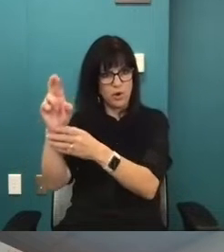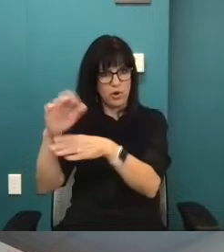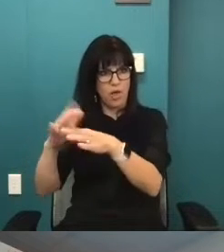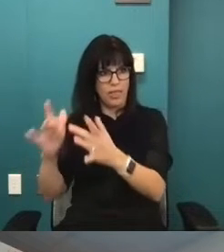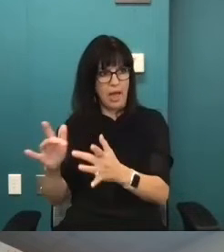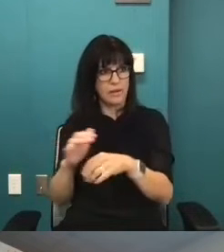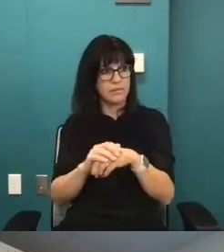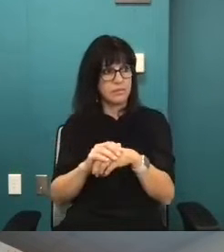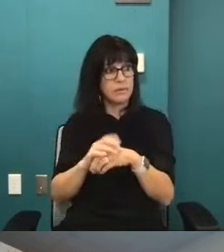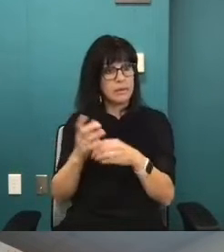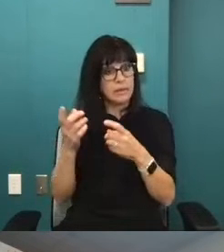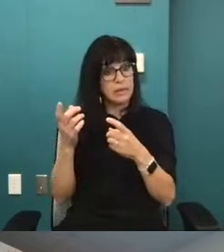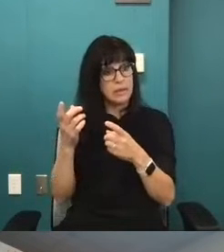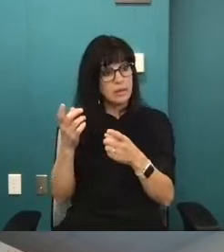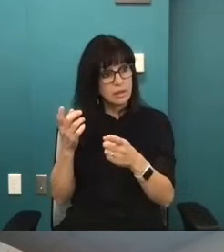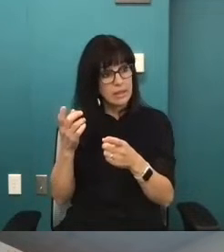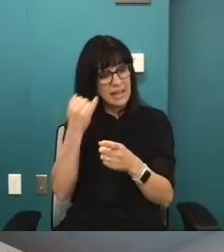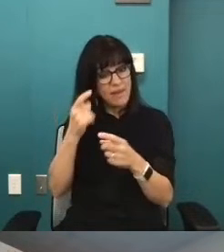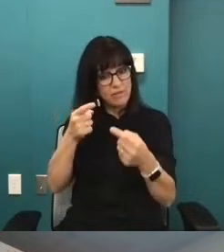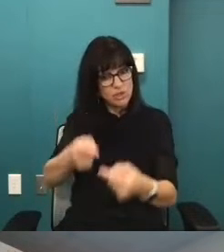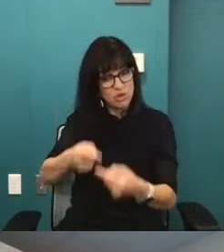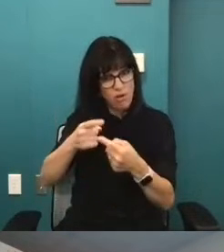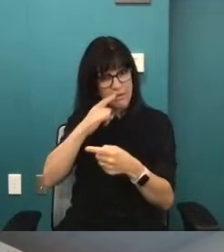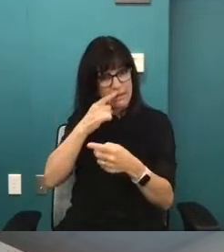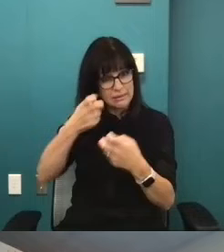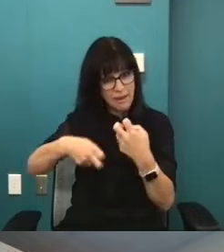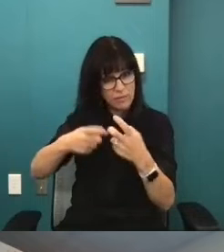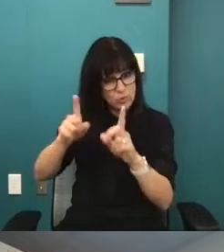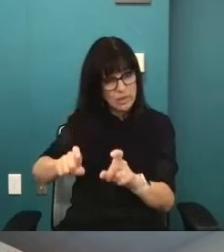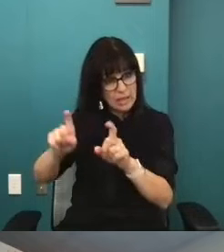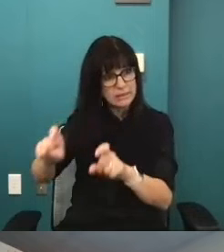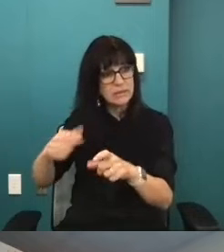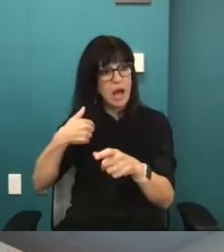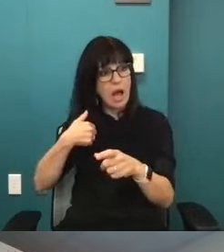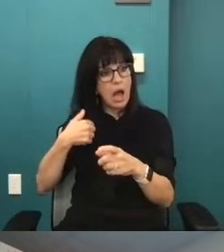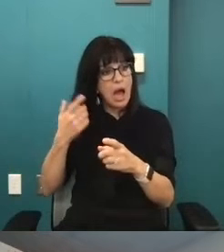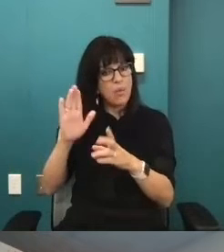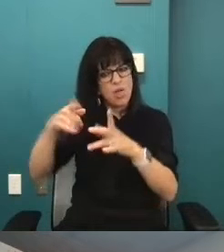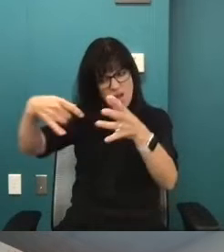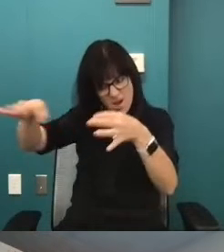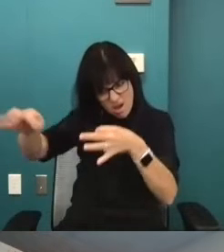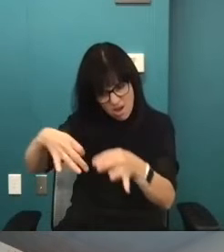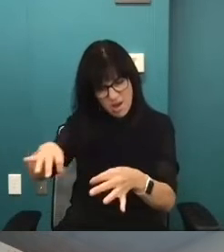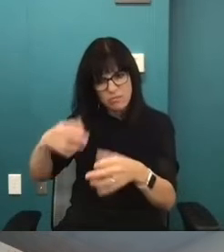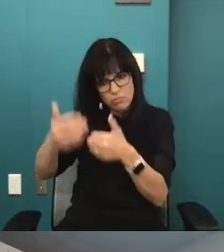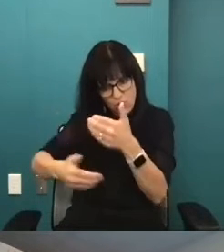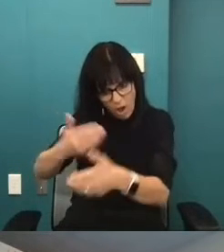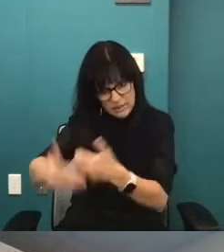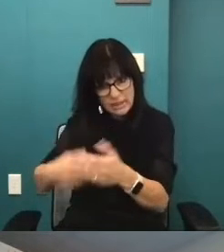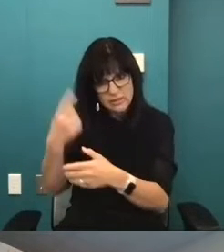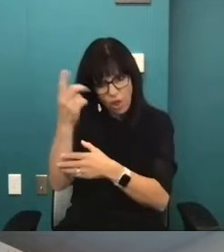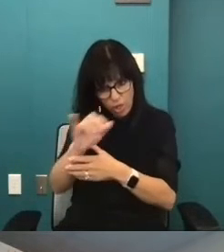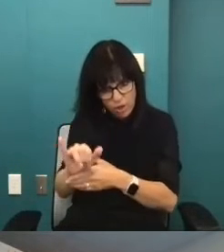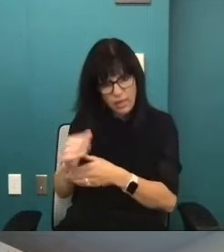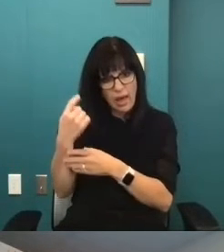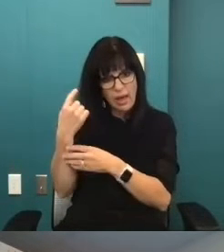if they have a really difficult kid that's hard to test, I will walk an SLP through the process of getting in